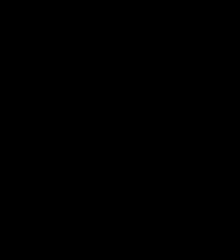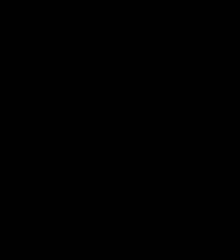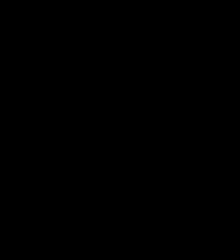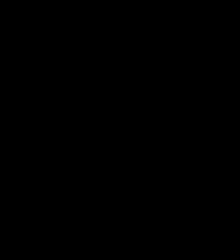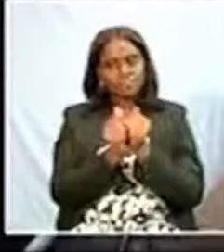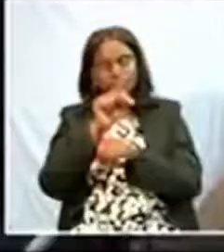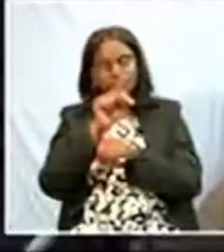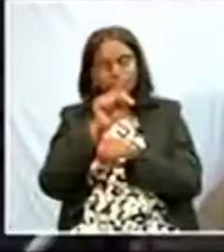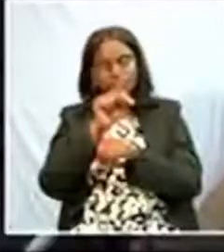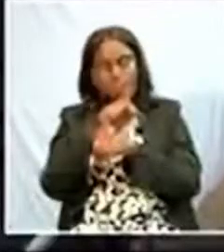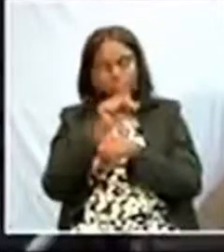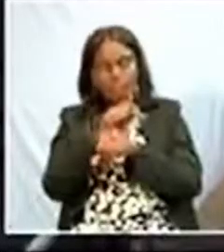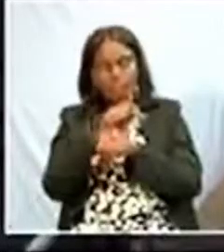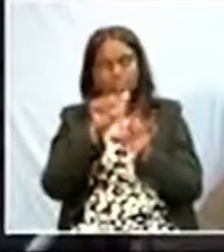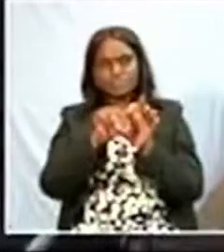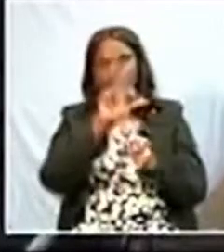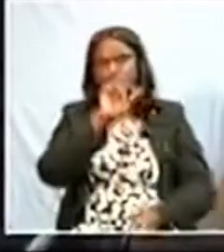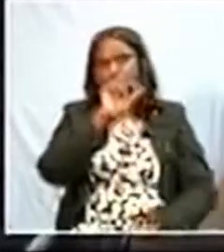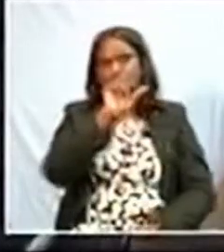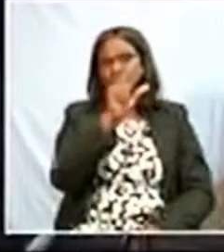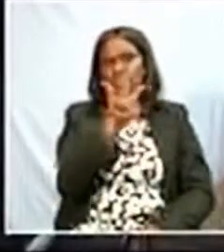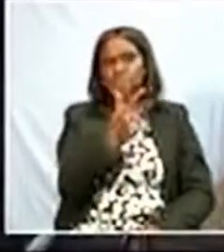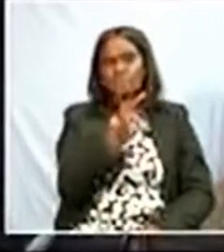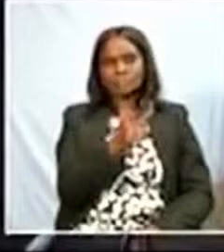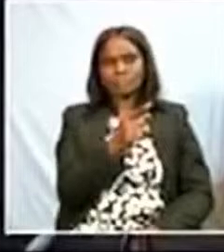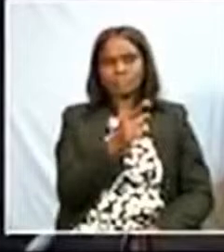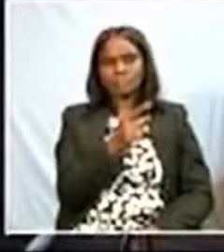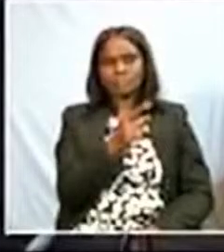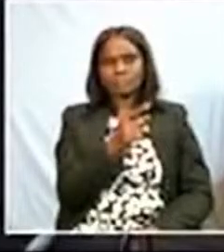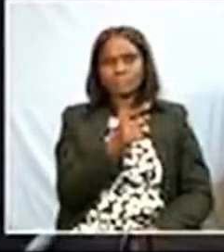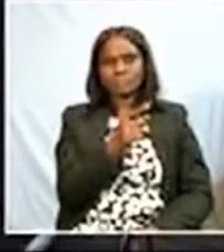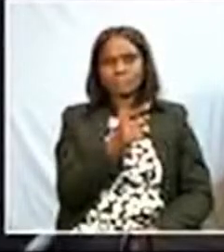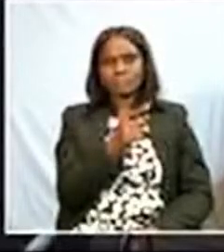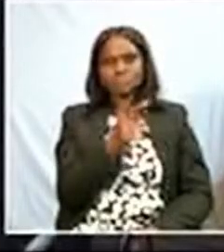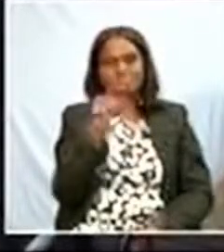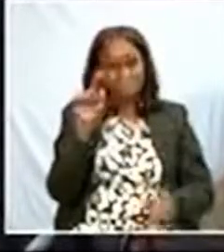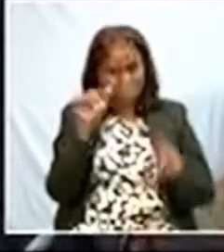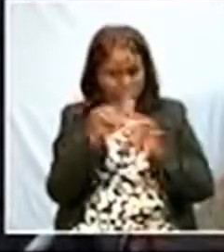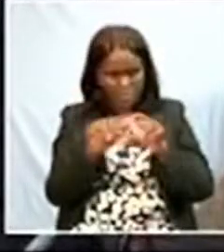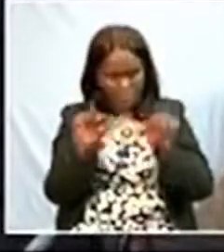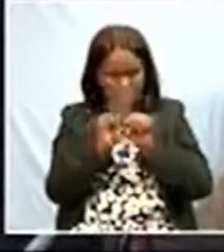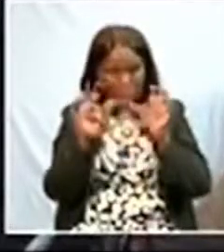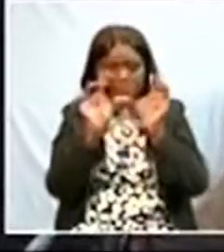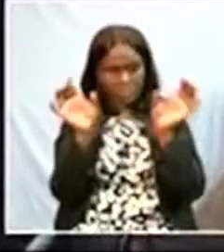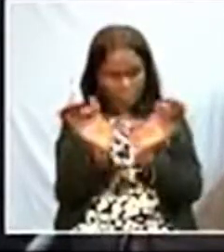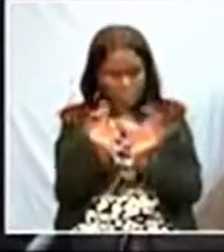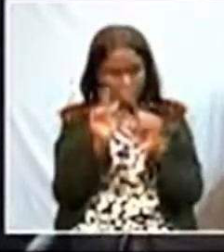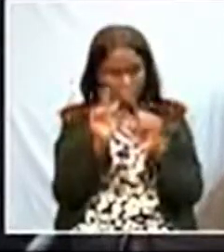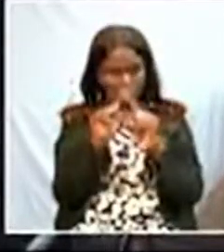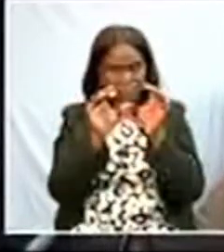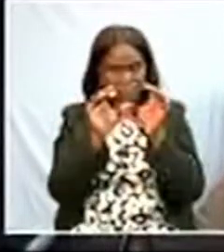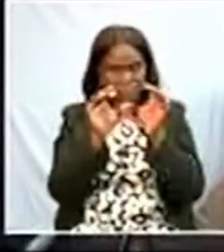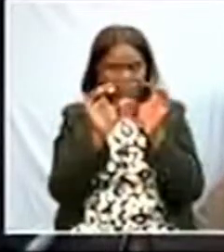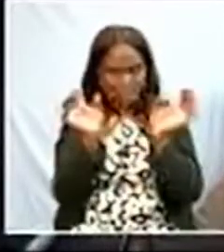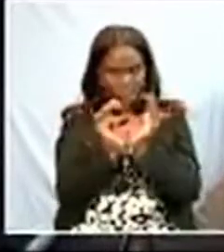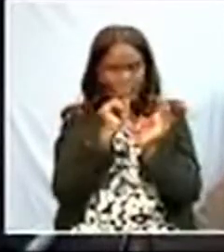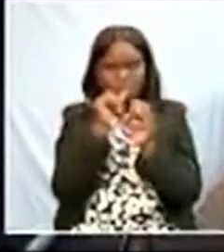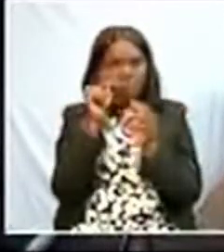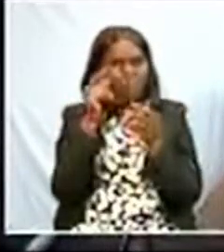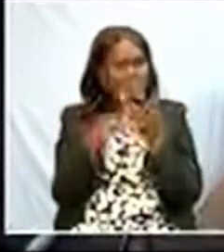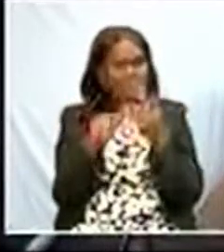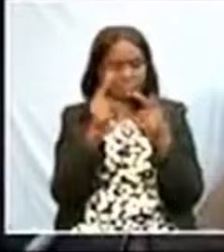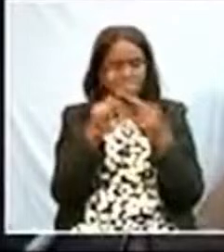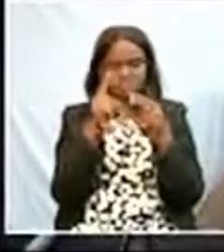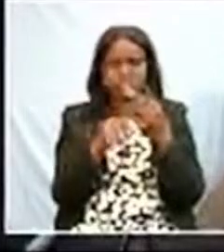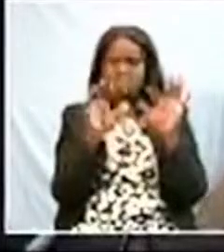for another project in 2023, in the same constituency actually, but constituency doesn't matter. But what